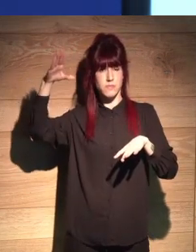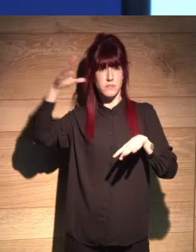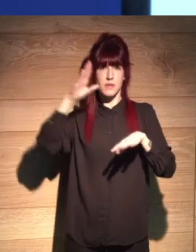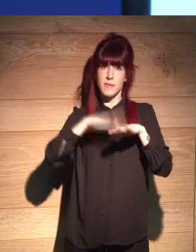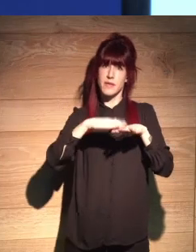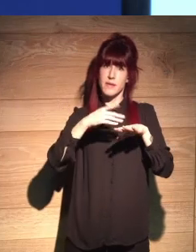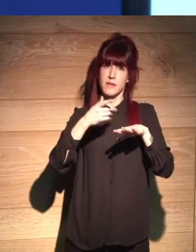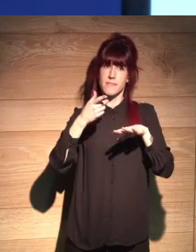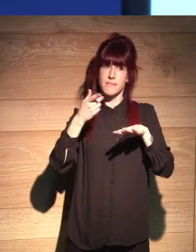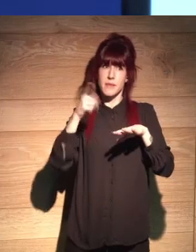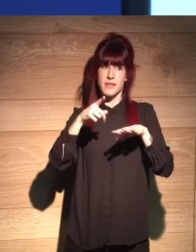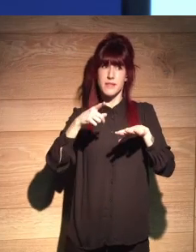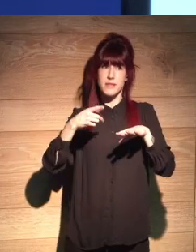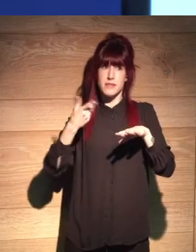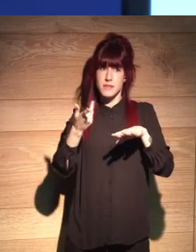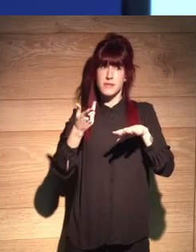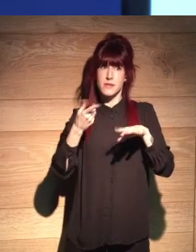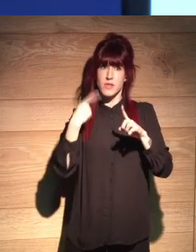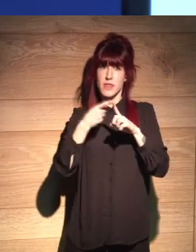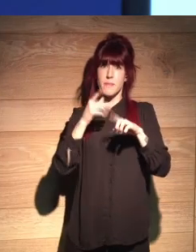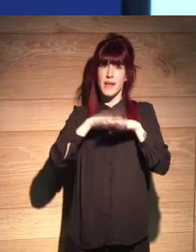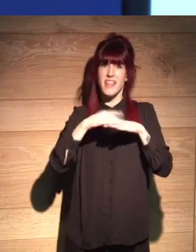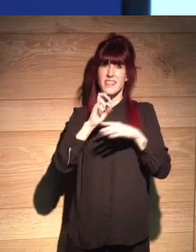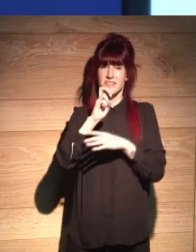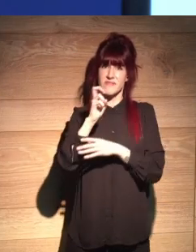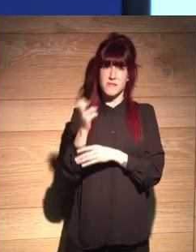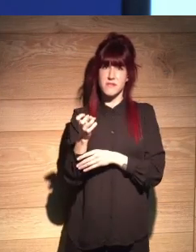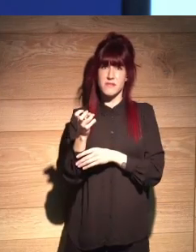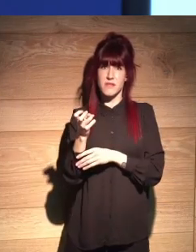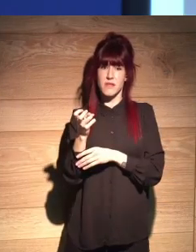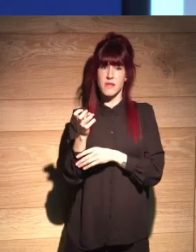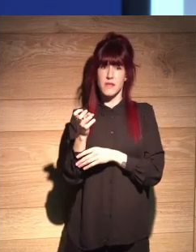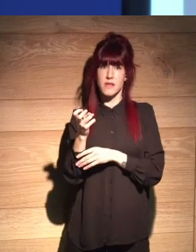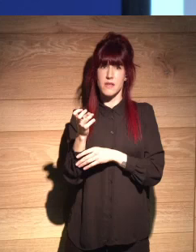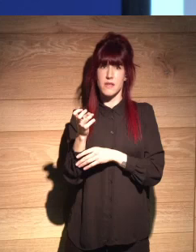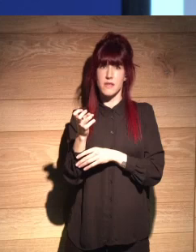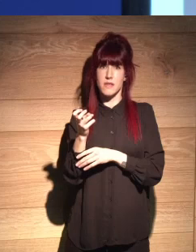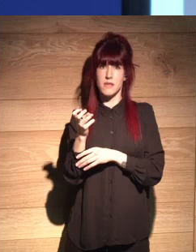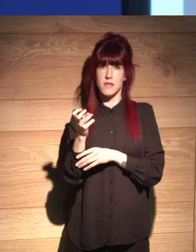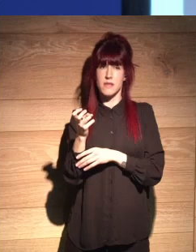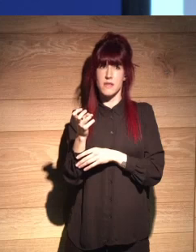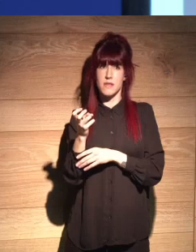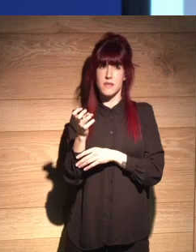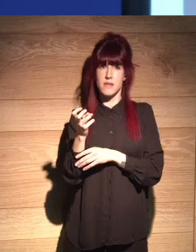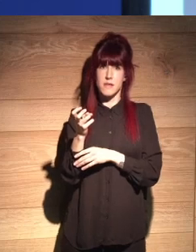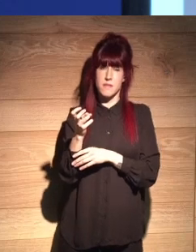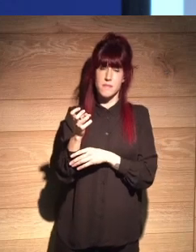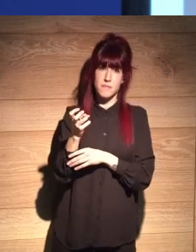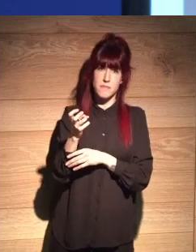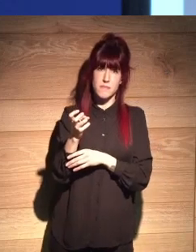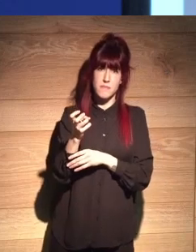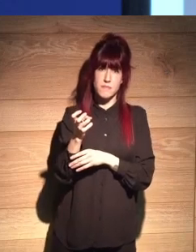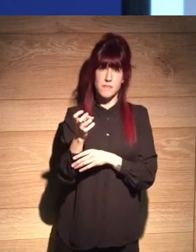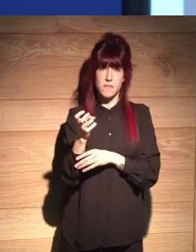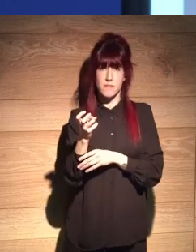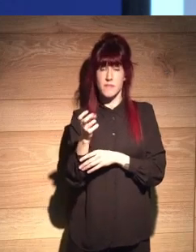for the diversity and coaches in our network in a very good way. Here you can see